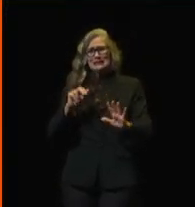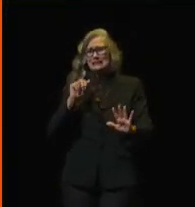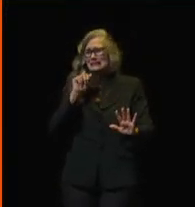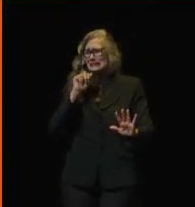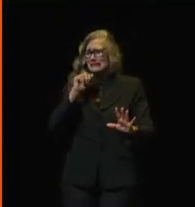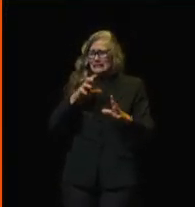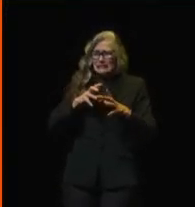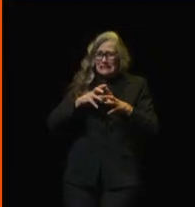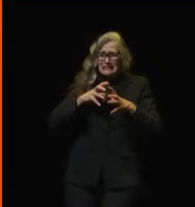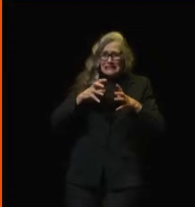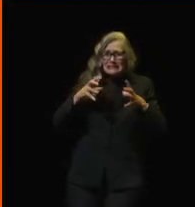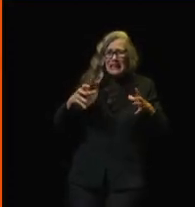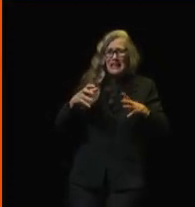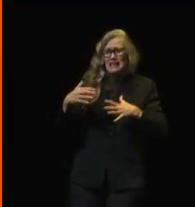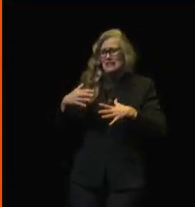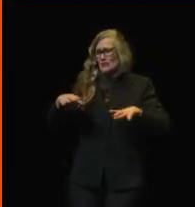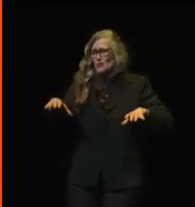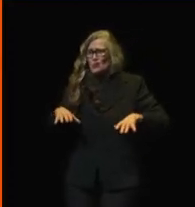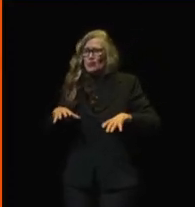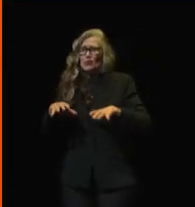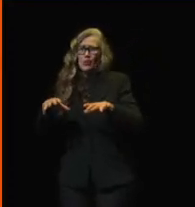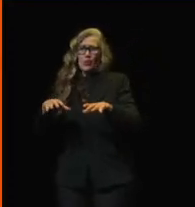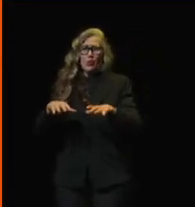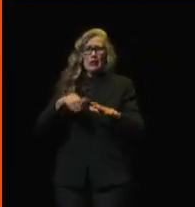hilarious co-conspirator,